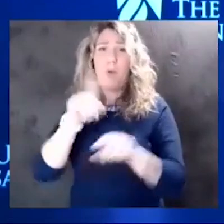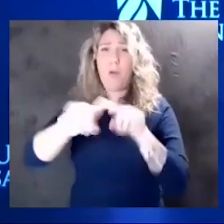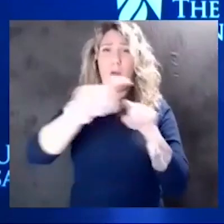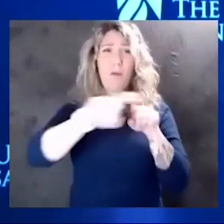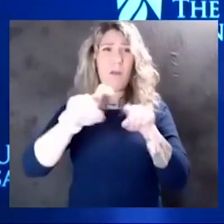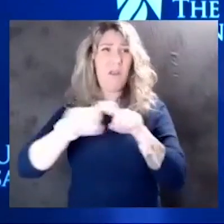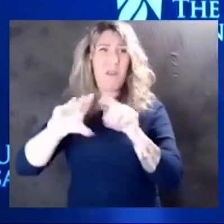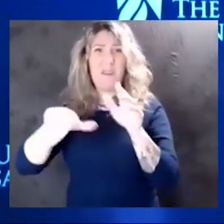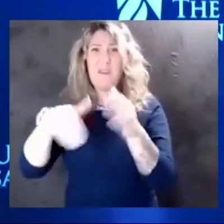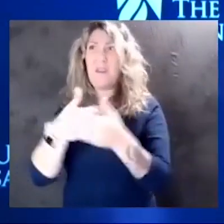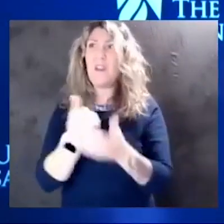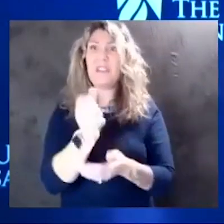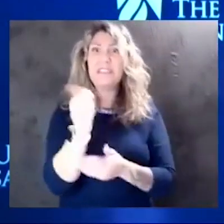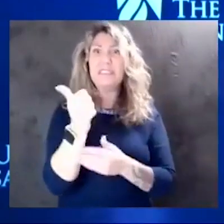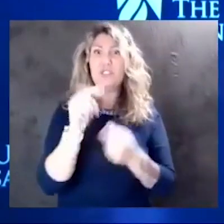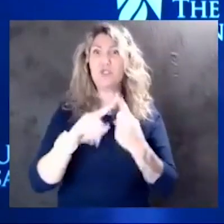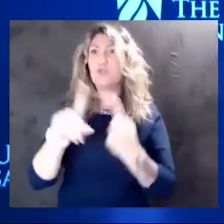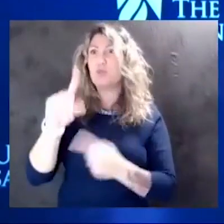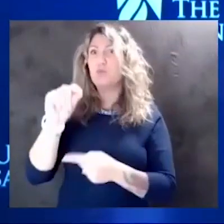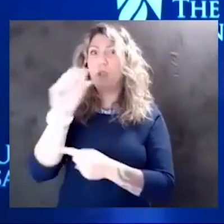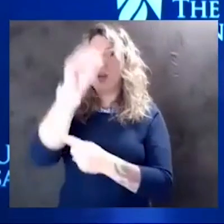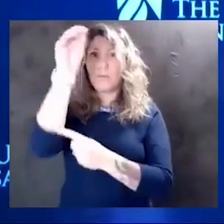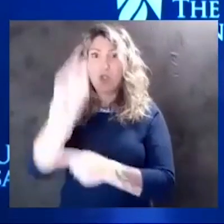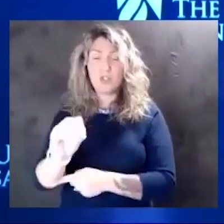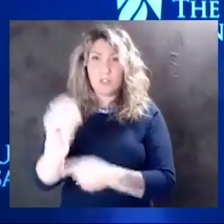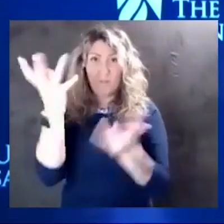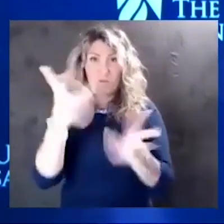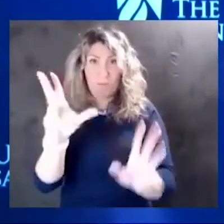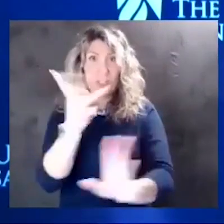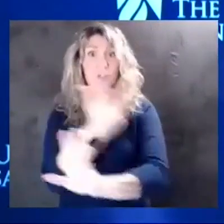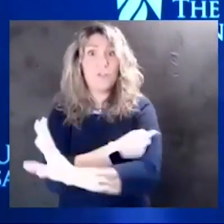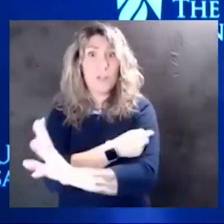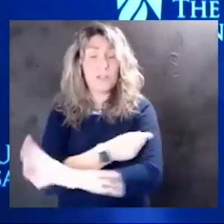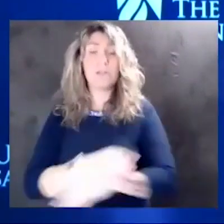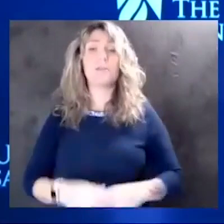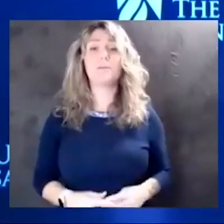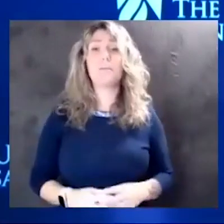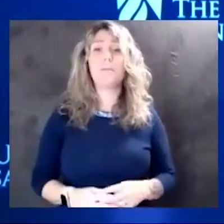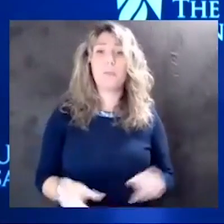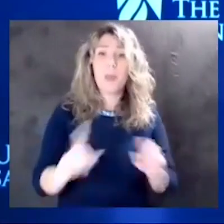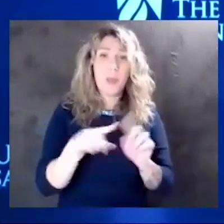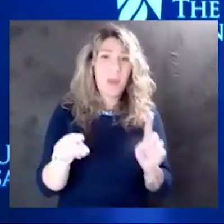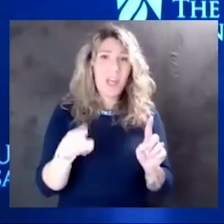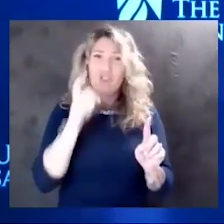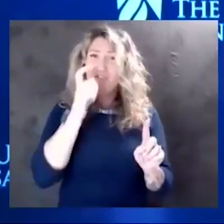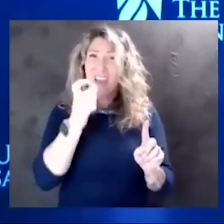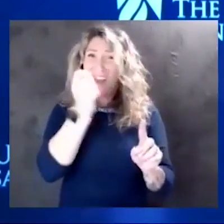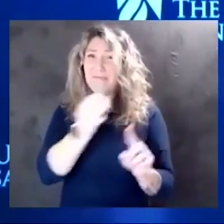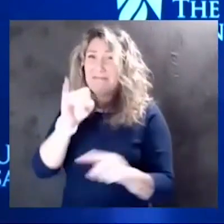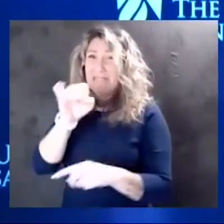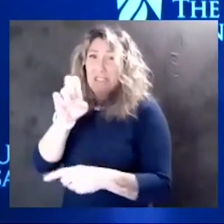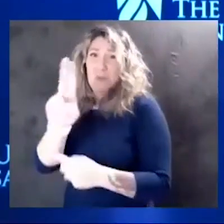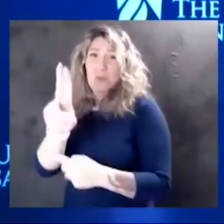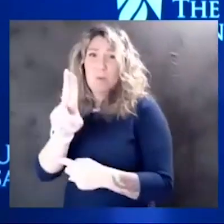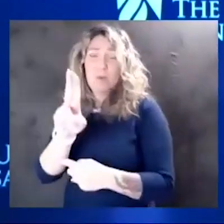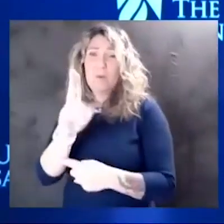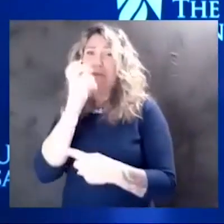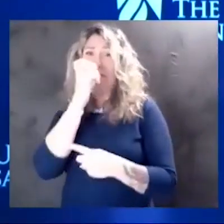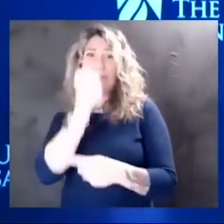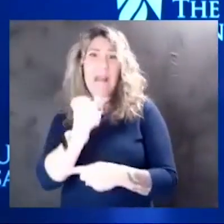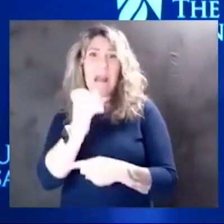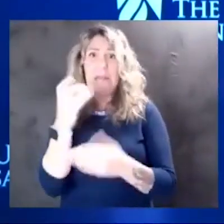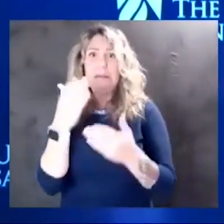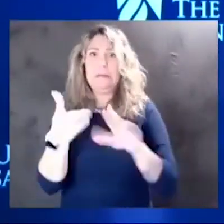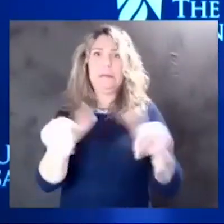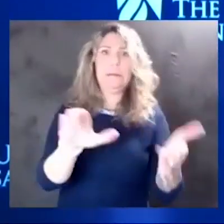to 20% of our patients have been vaccinated. But they're not in the ICU and they're not our deaths. So really, serious illness